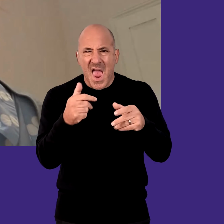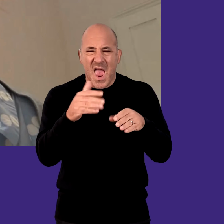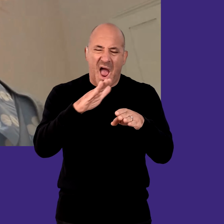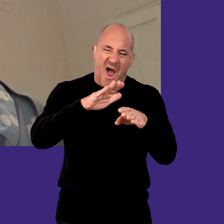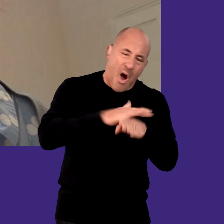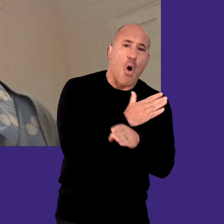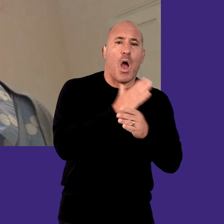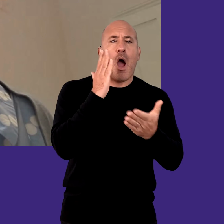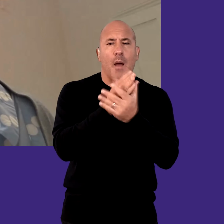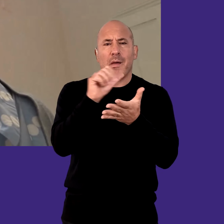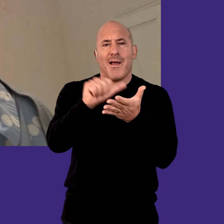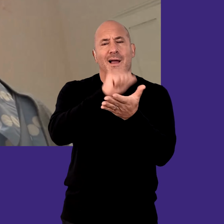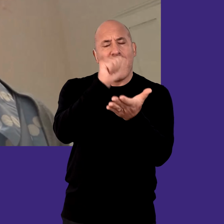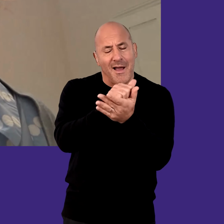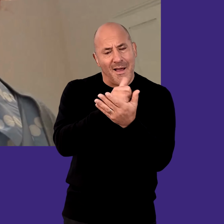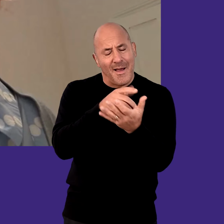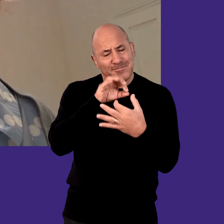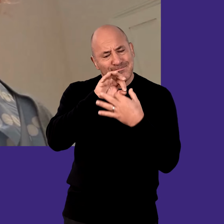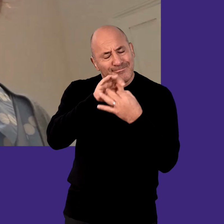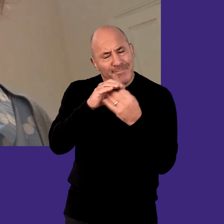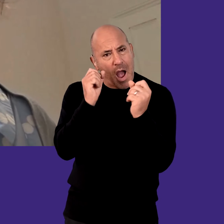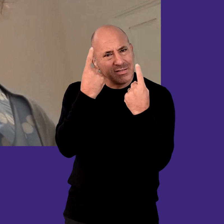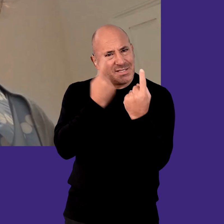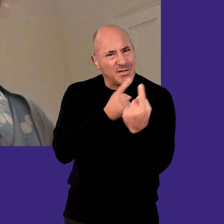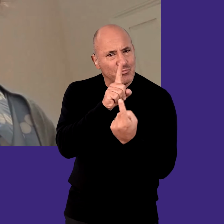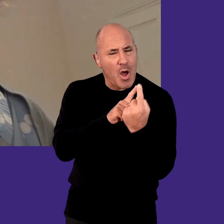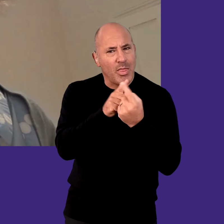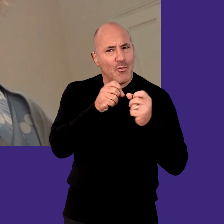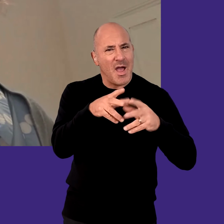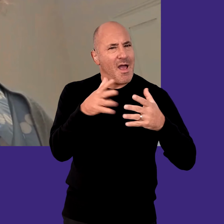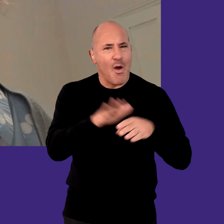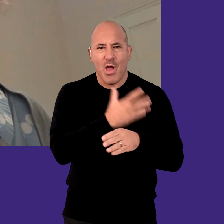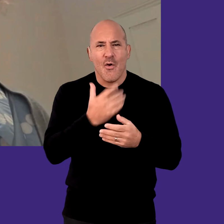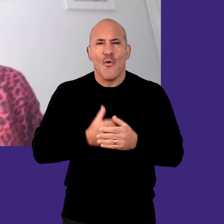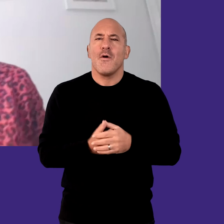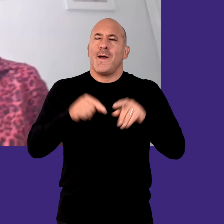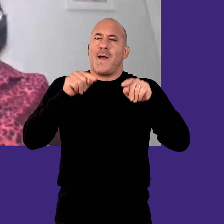did it take to establish a mutual understanding and approach?